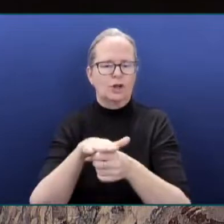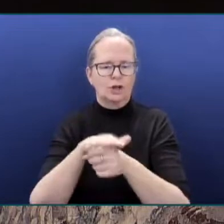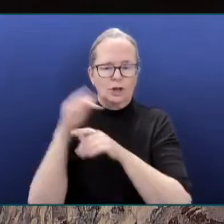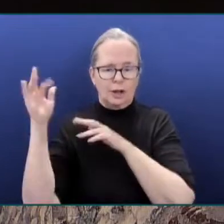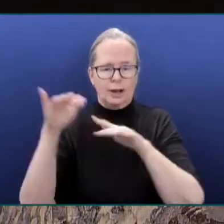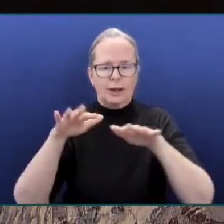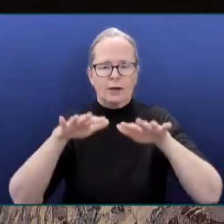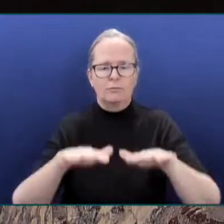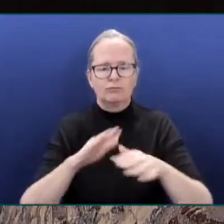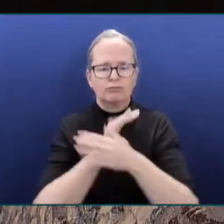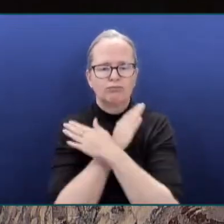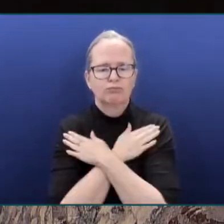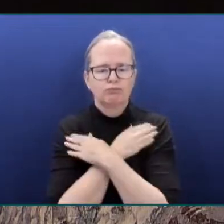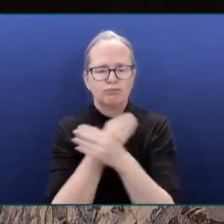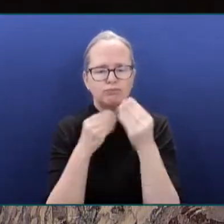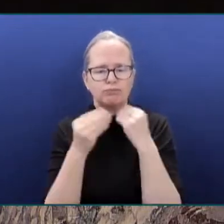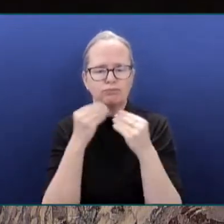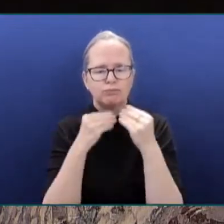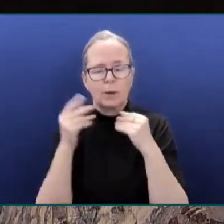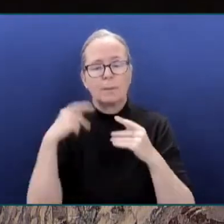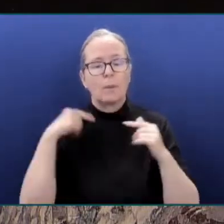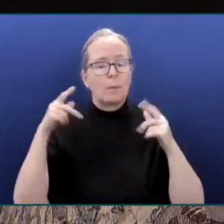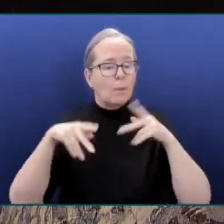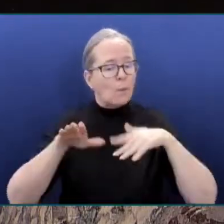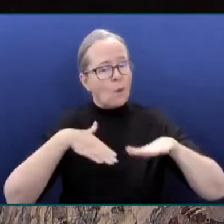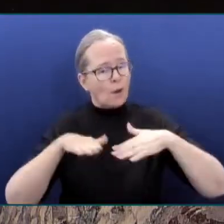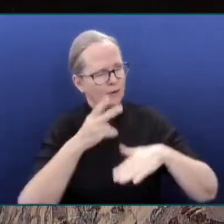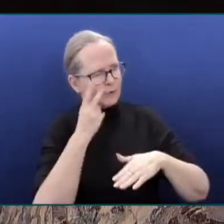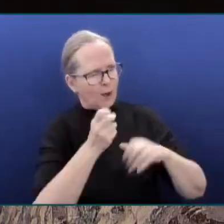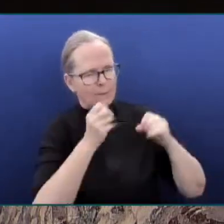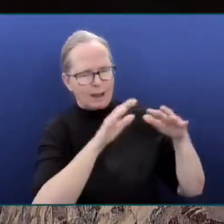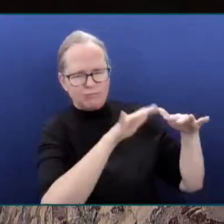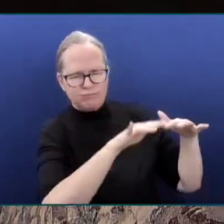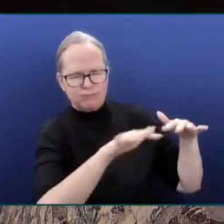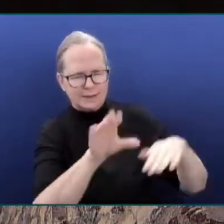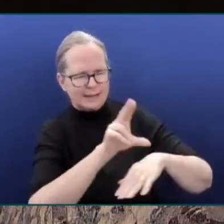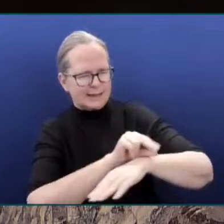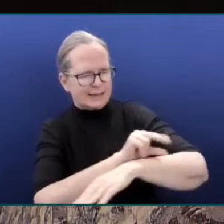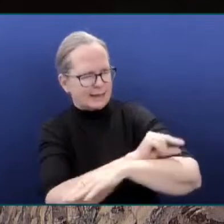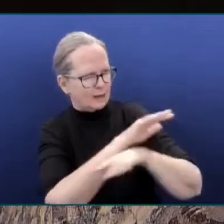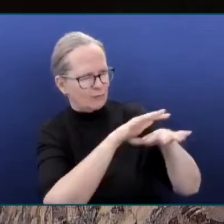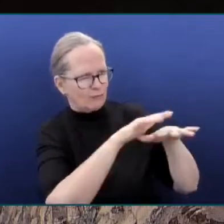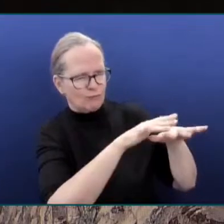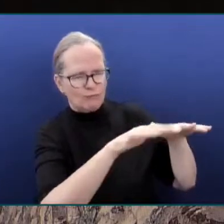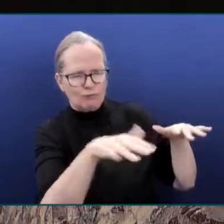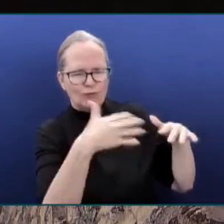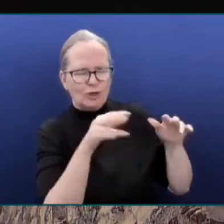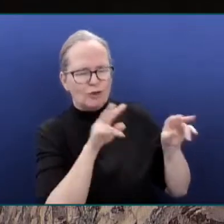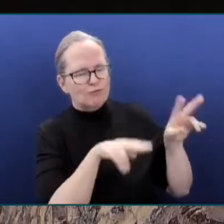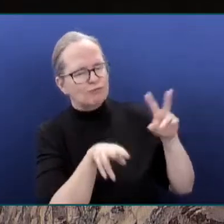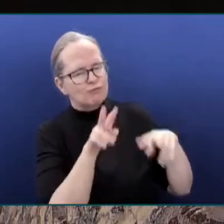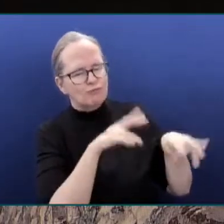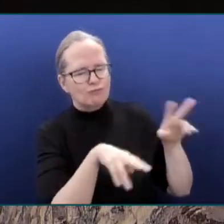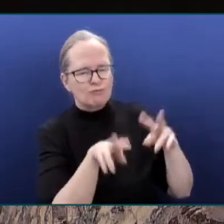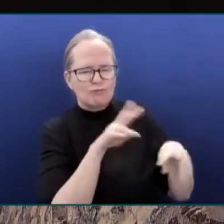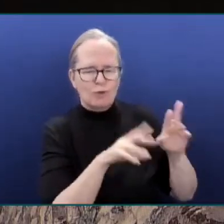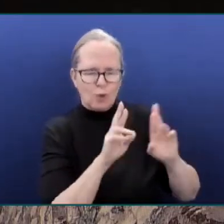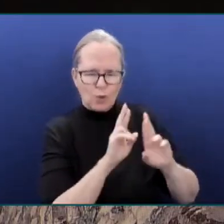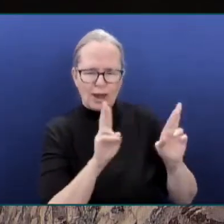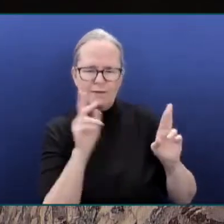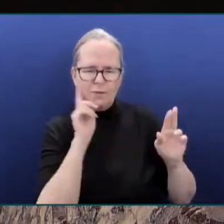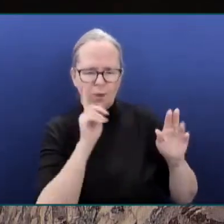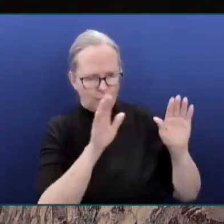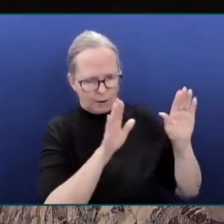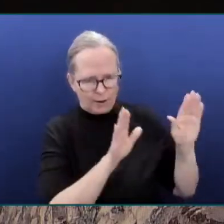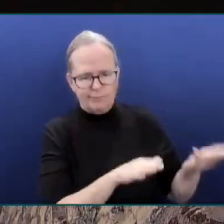they are the namesake of the Brant Wildlife Festival. The spring celebration of nature was established in 1991, and this will be